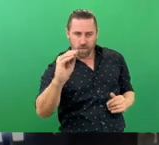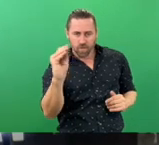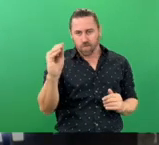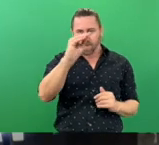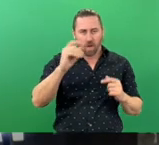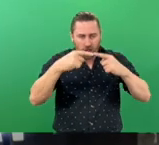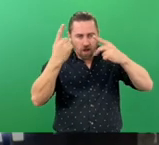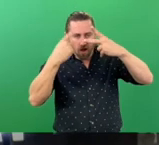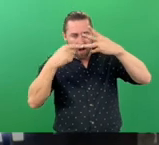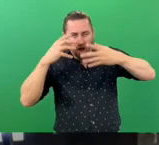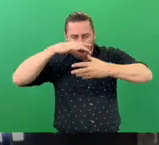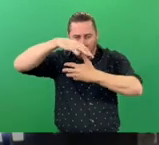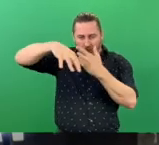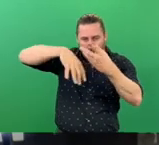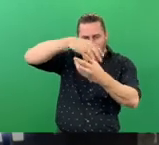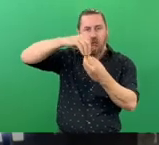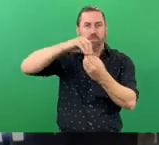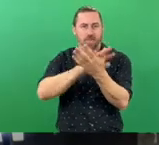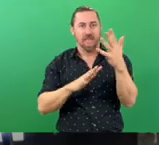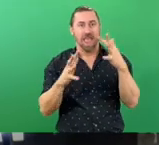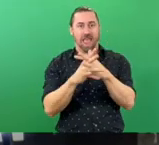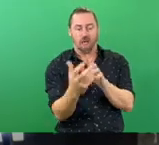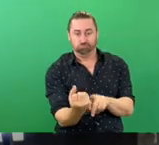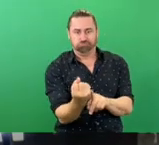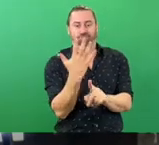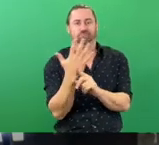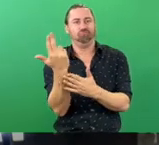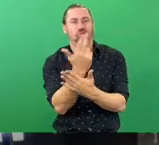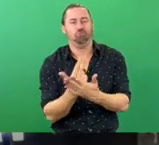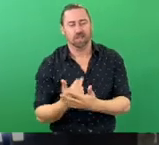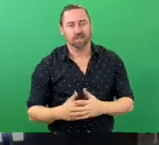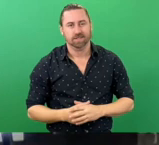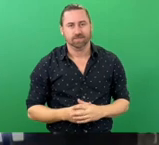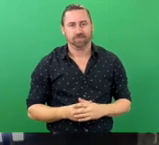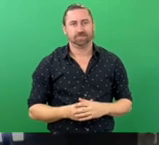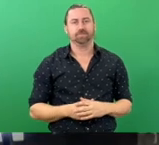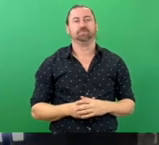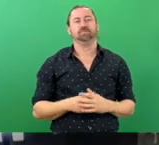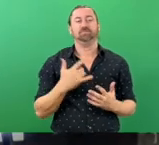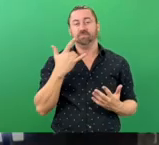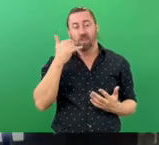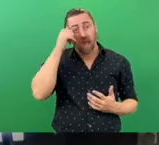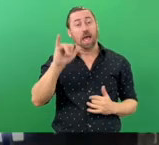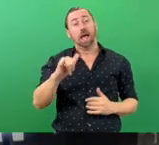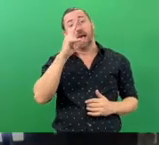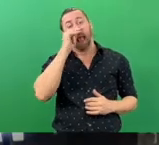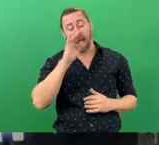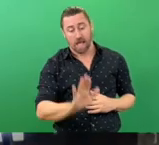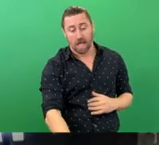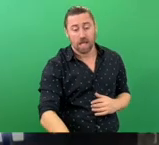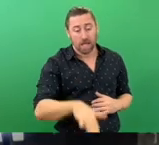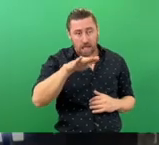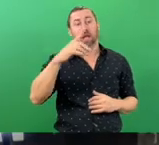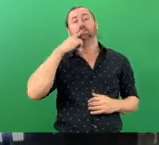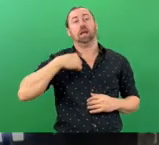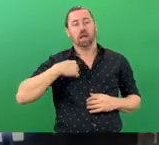that pencil, all of those things have profound impacts on the way that the drawing comes across. Unfortunately, we typically, from the time we're very young,